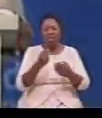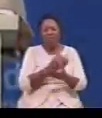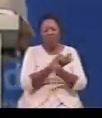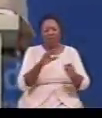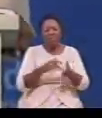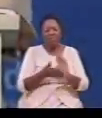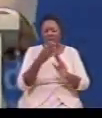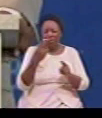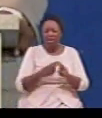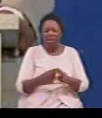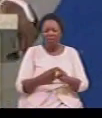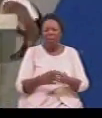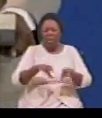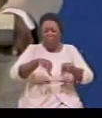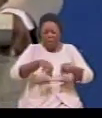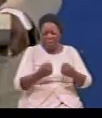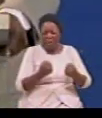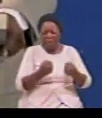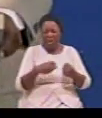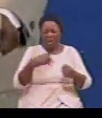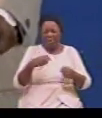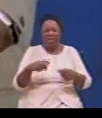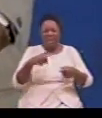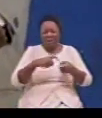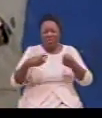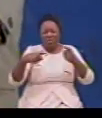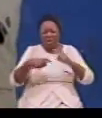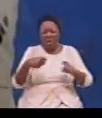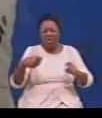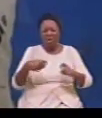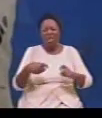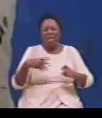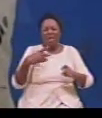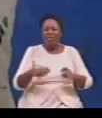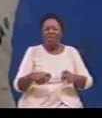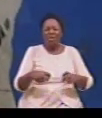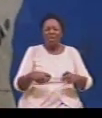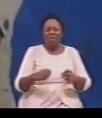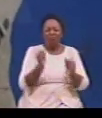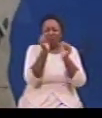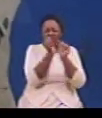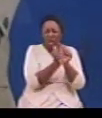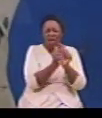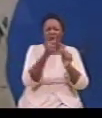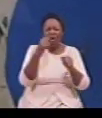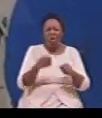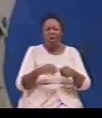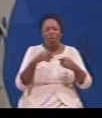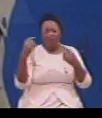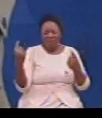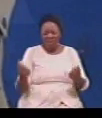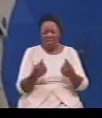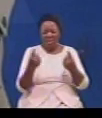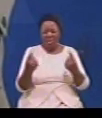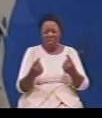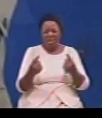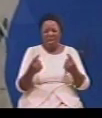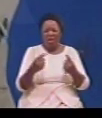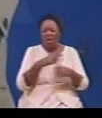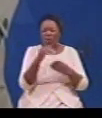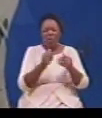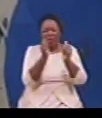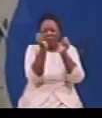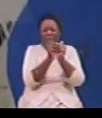freedom. Break the chain, the shackles of sin, the